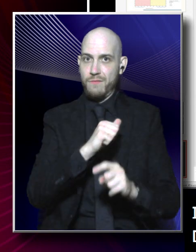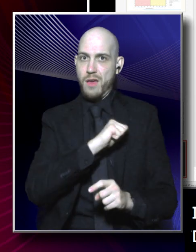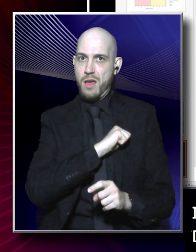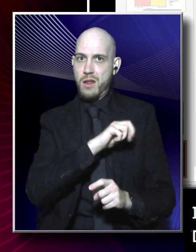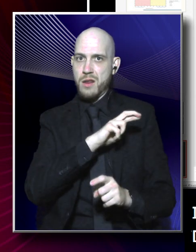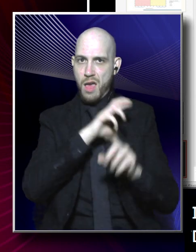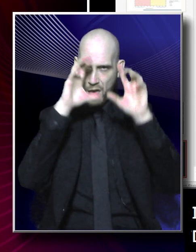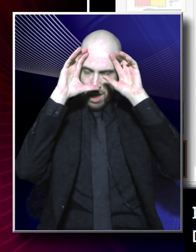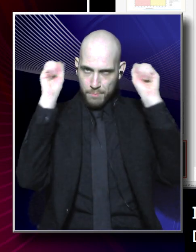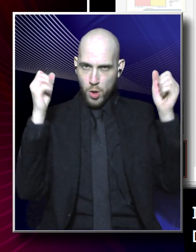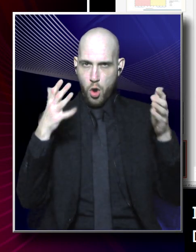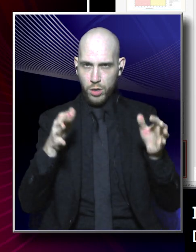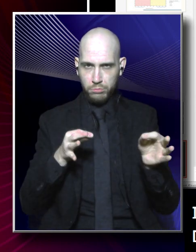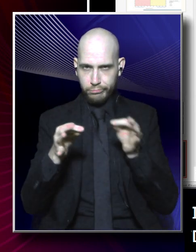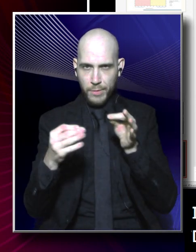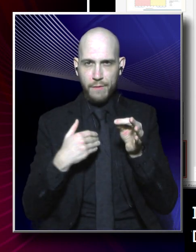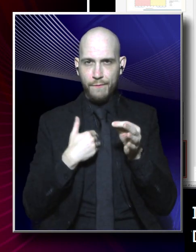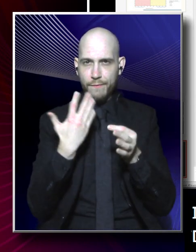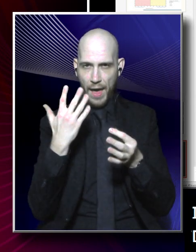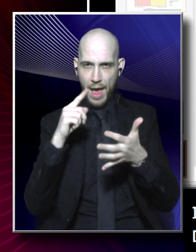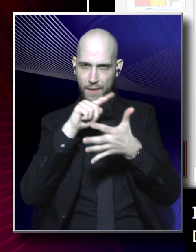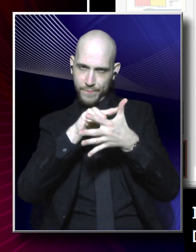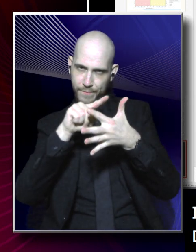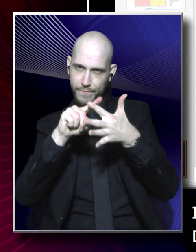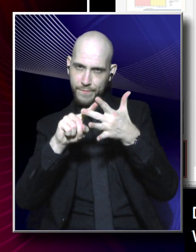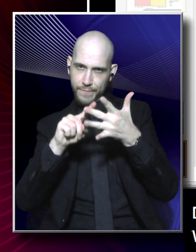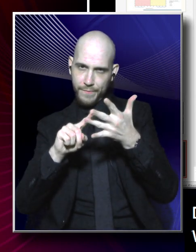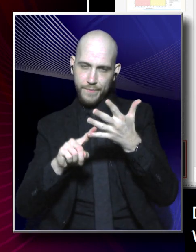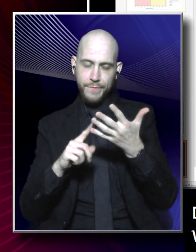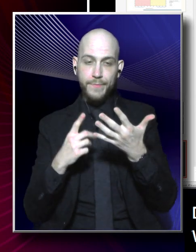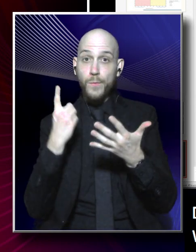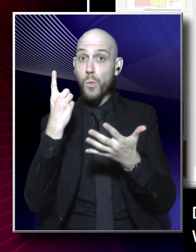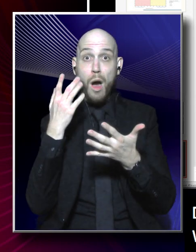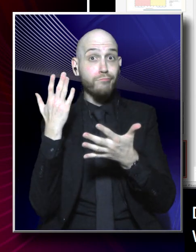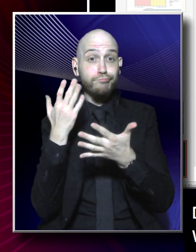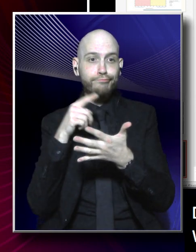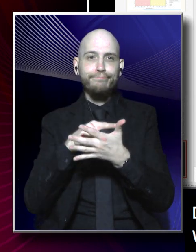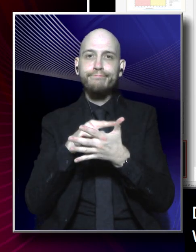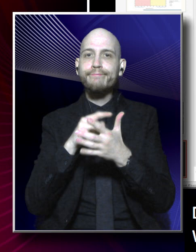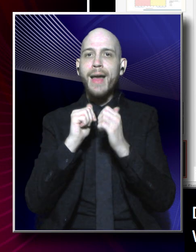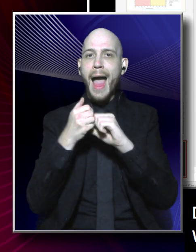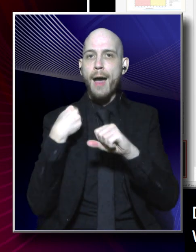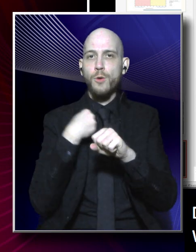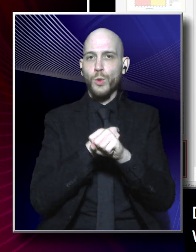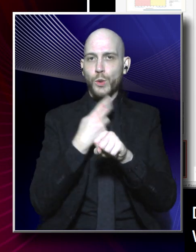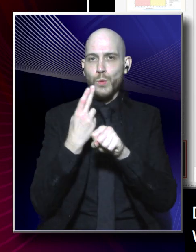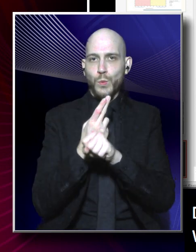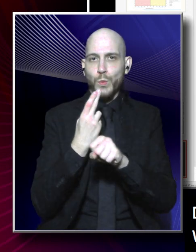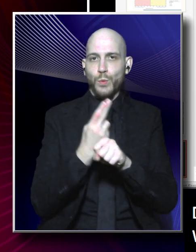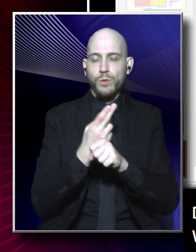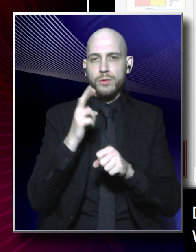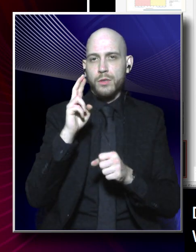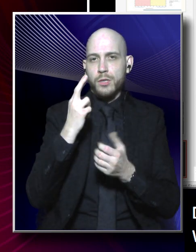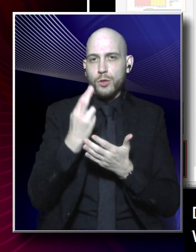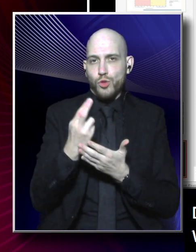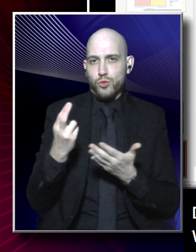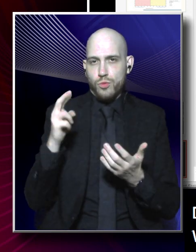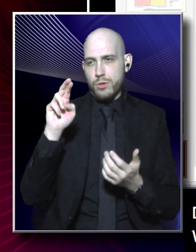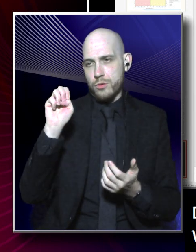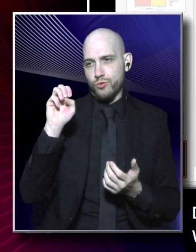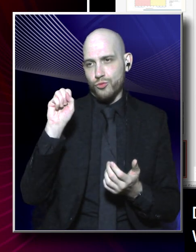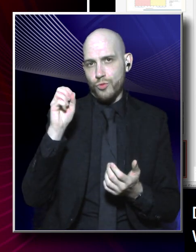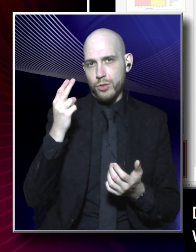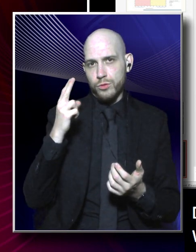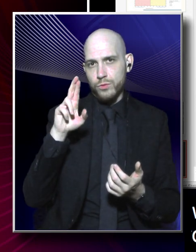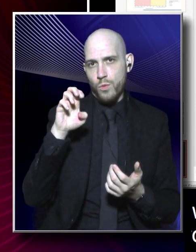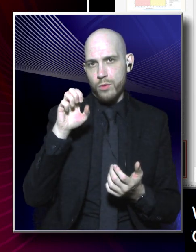areas. Some of them is how we are using our resources that may indirectly impact our